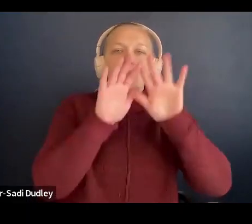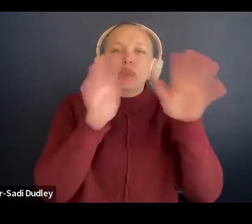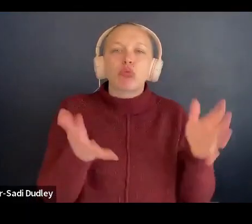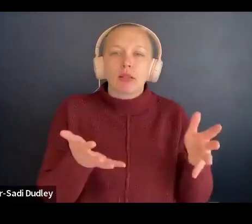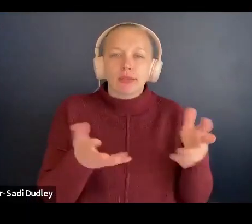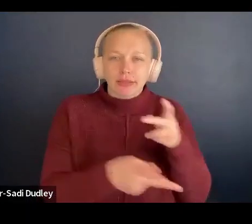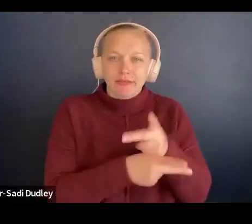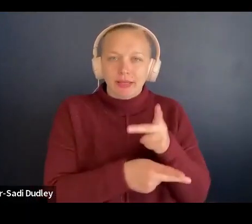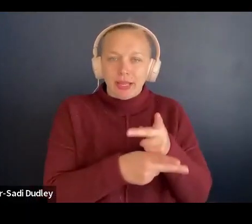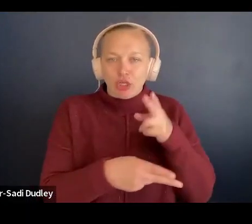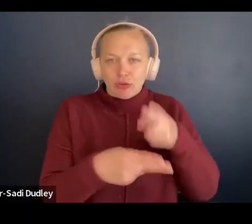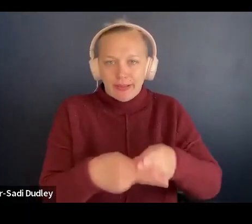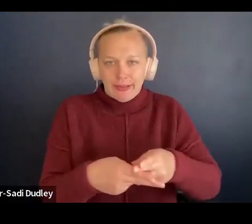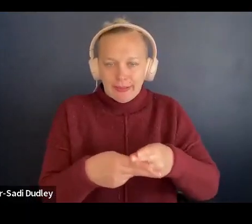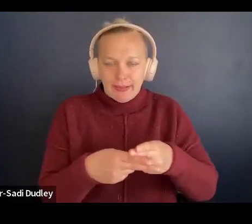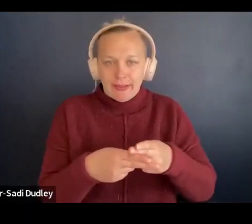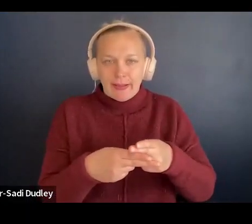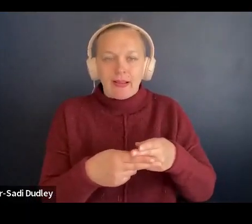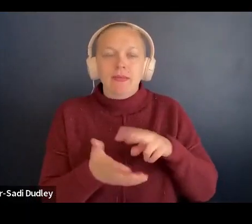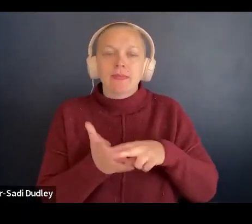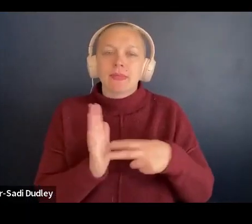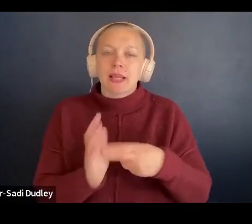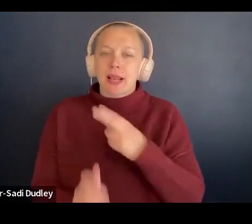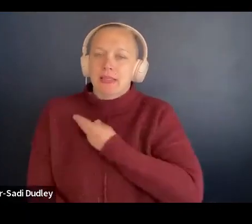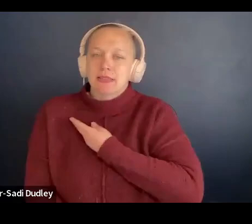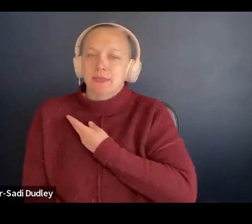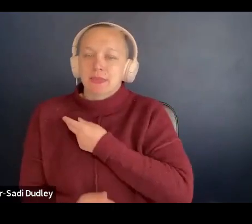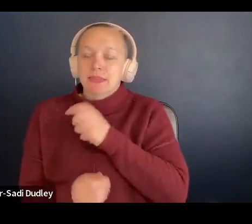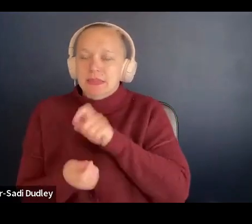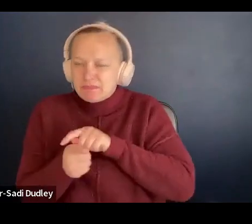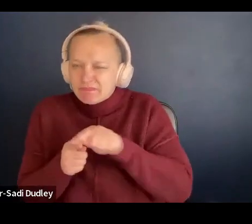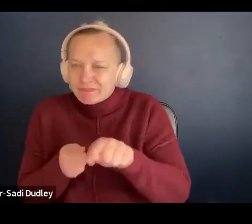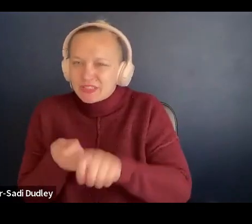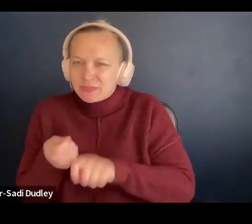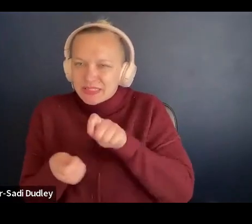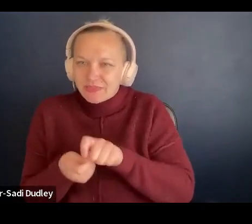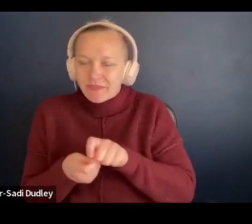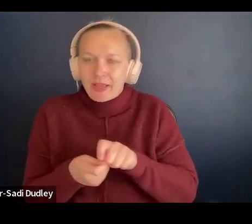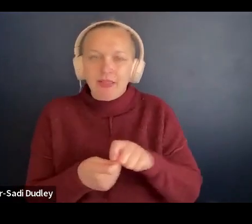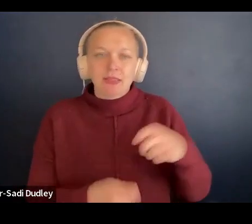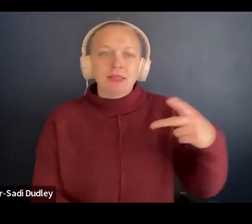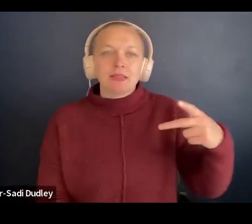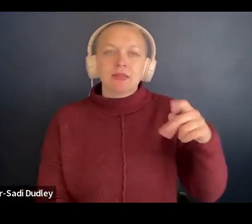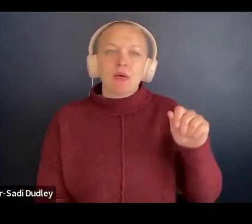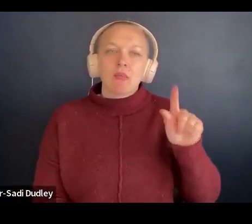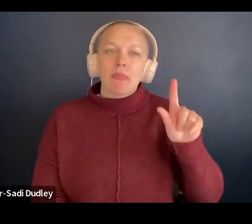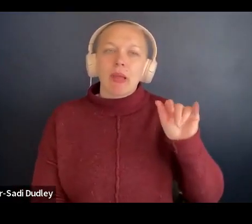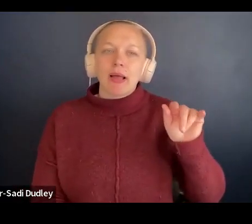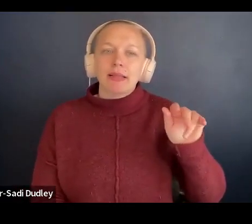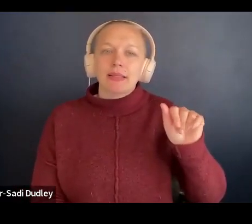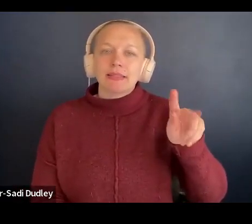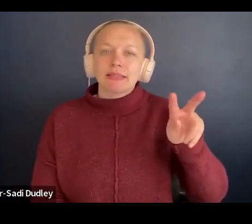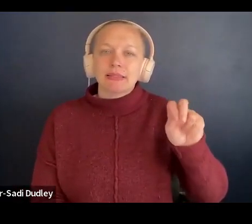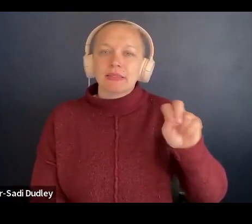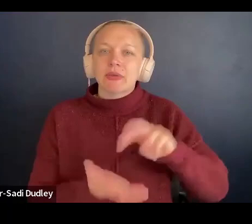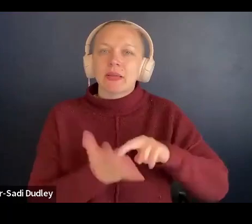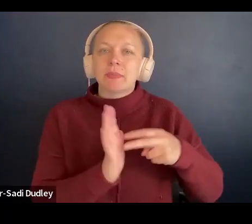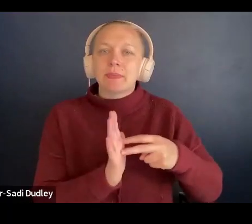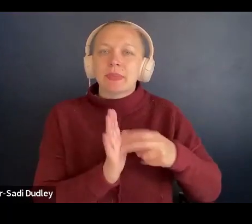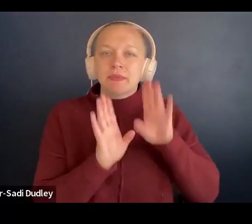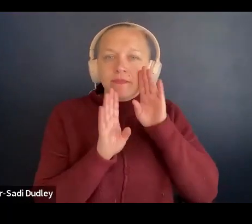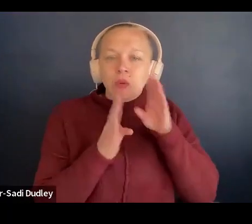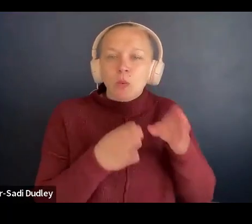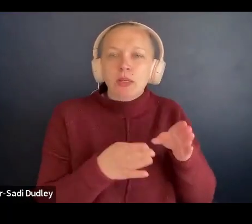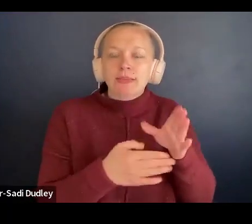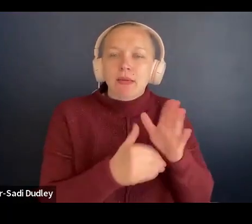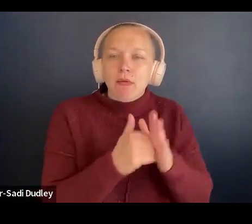of palliative care, and it is specialized medical care focused on relieving symptoms and stress of a serious illness. If you